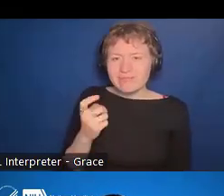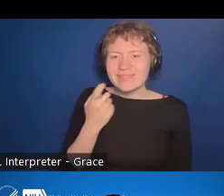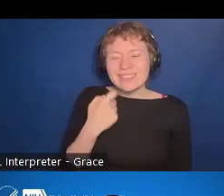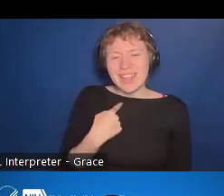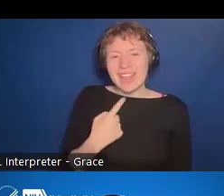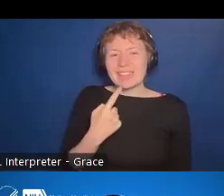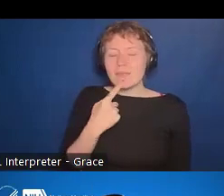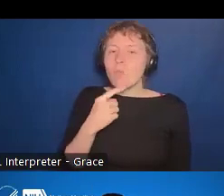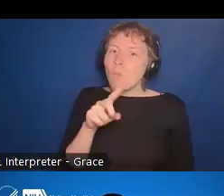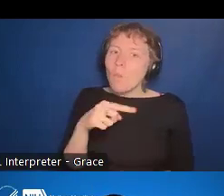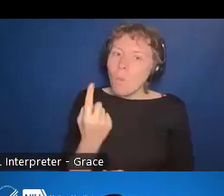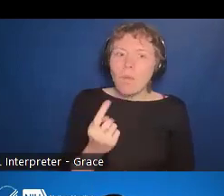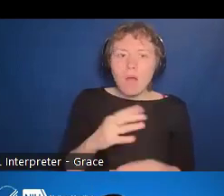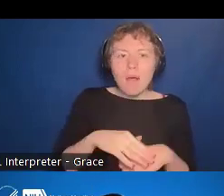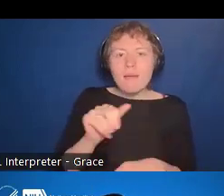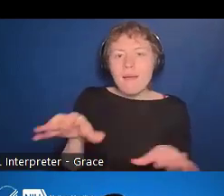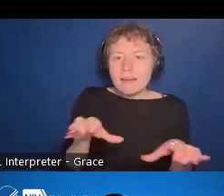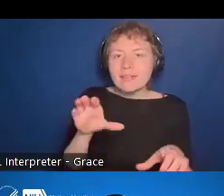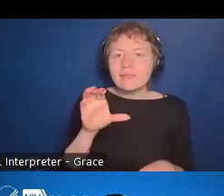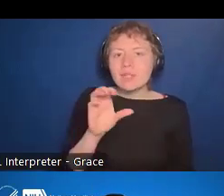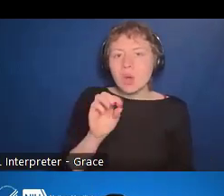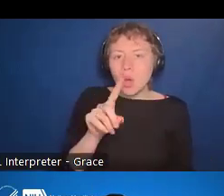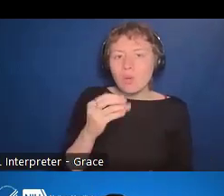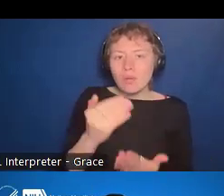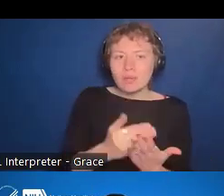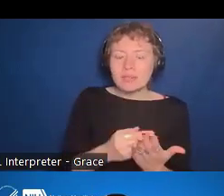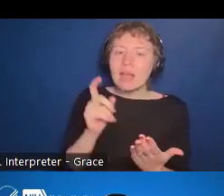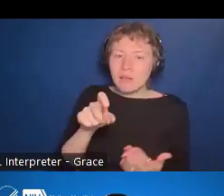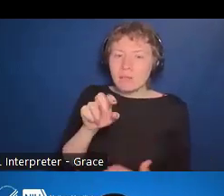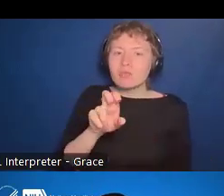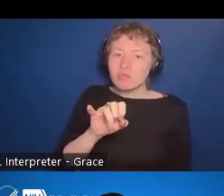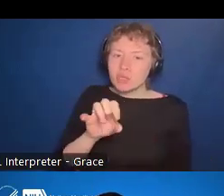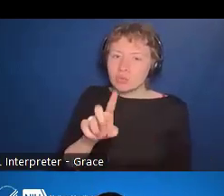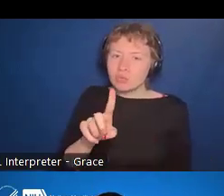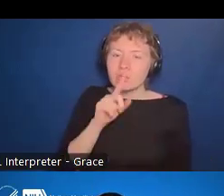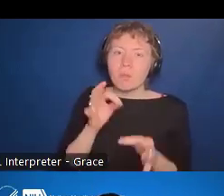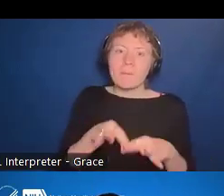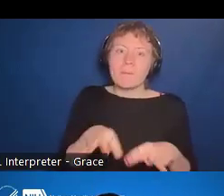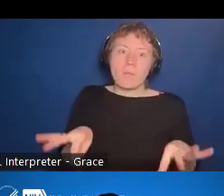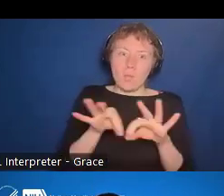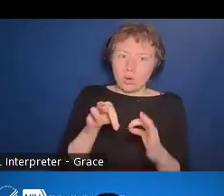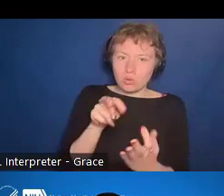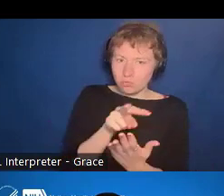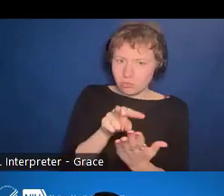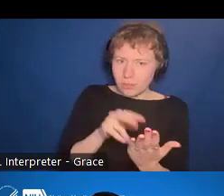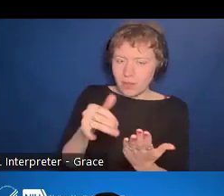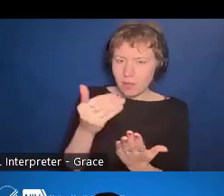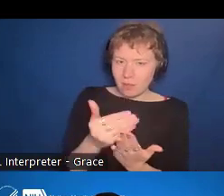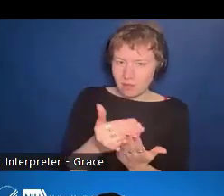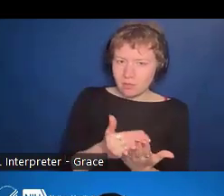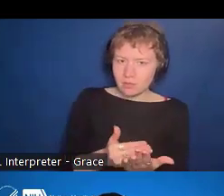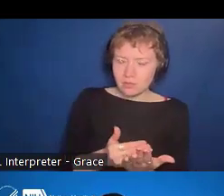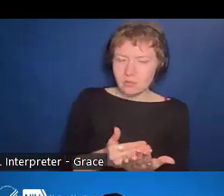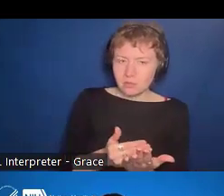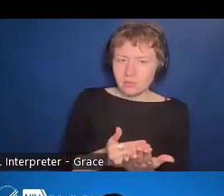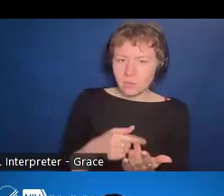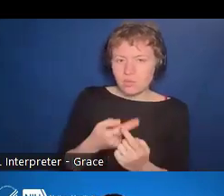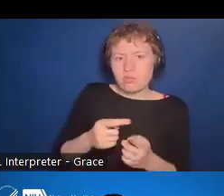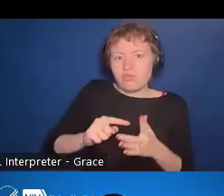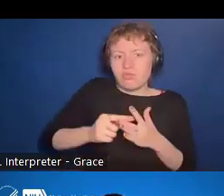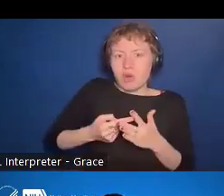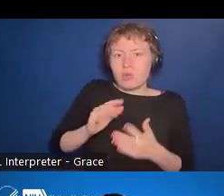code list will have to be reissued. So it's very important to look at those lists when you start doing your reissue.